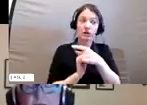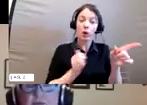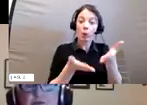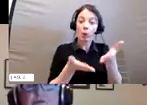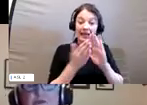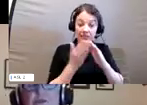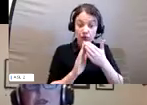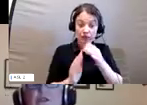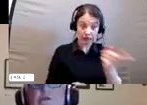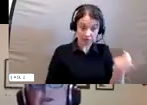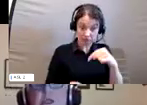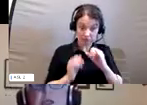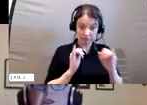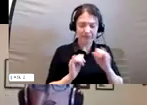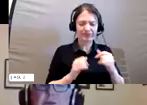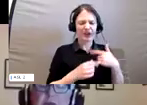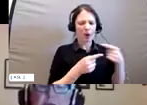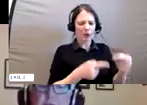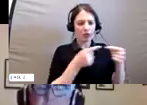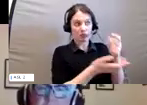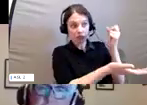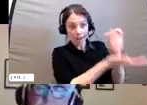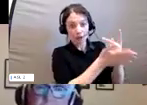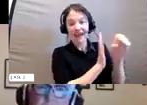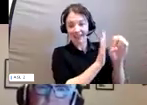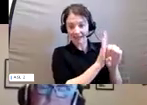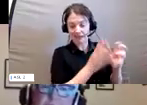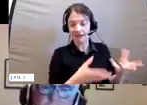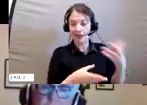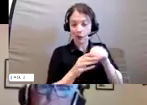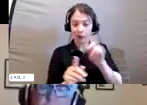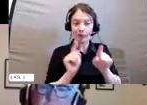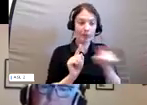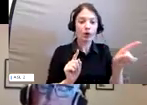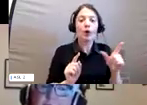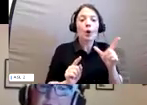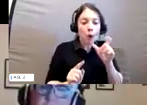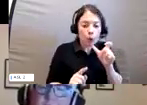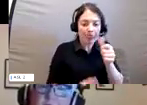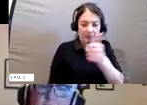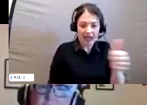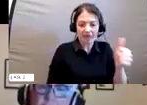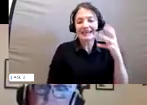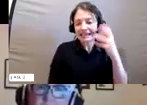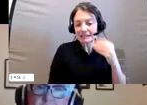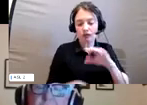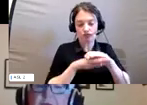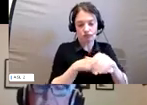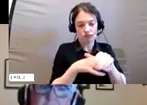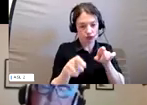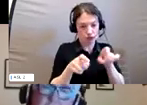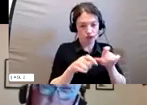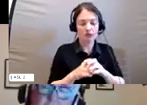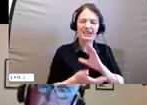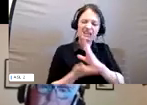to get ethics approval to include those people who have experienced coercive control. So there are ethical